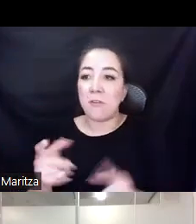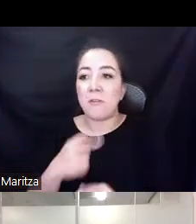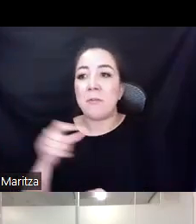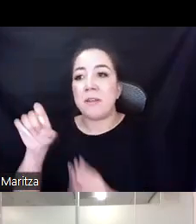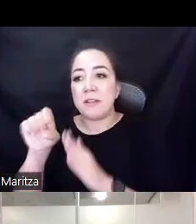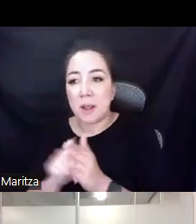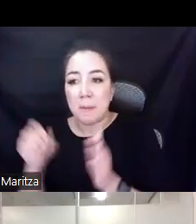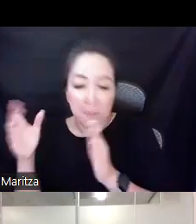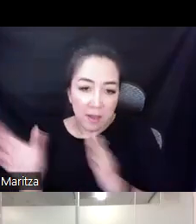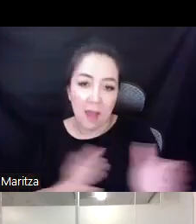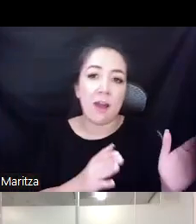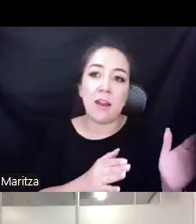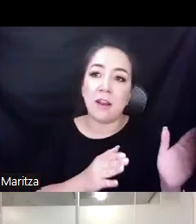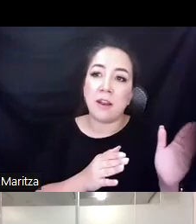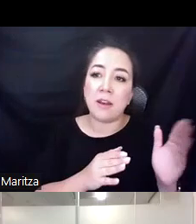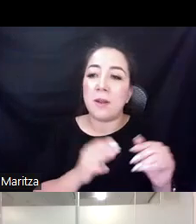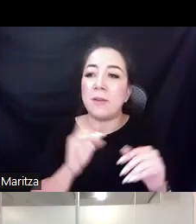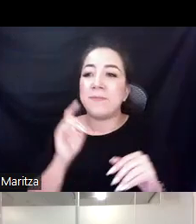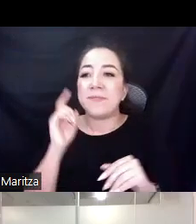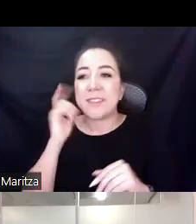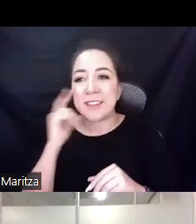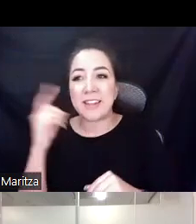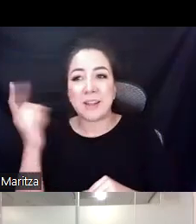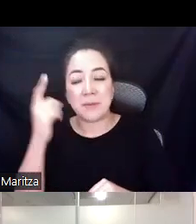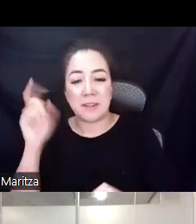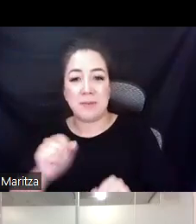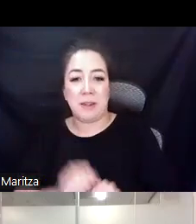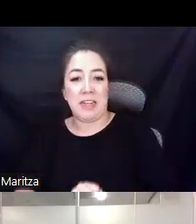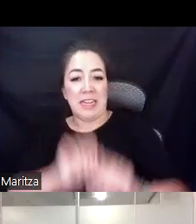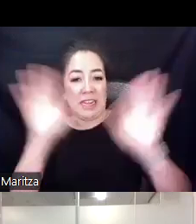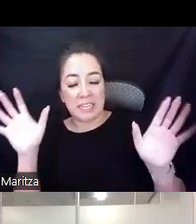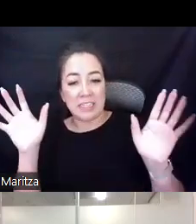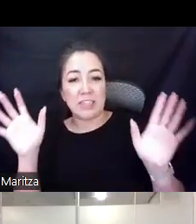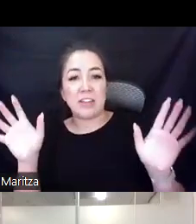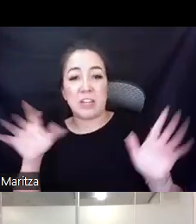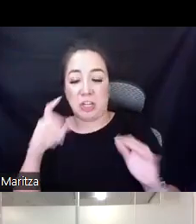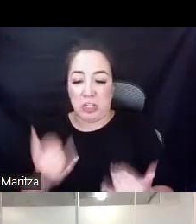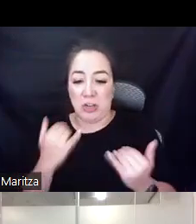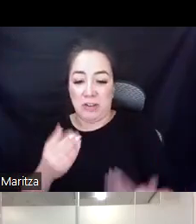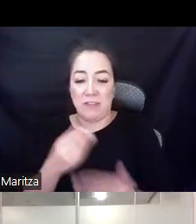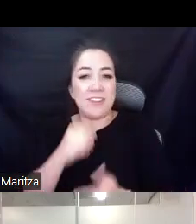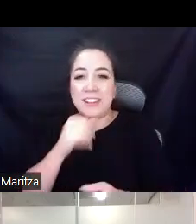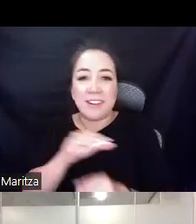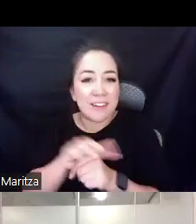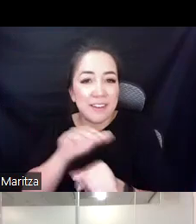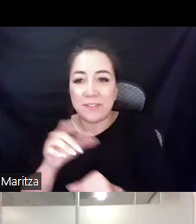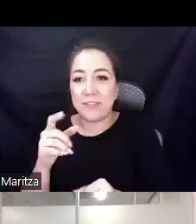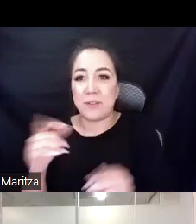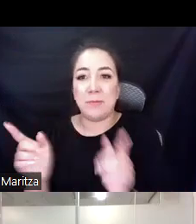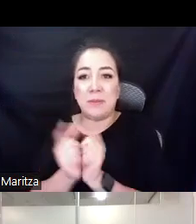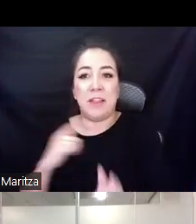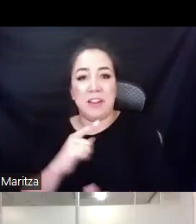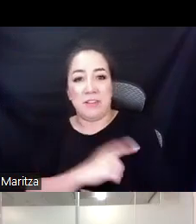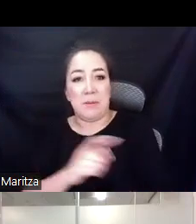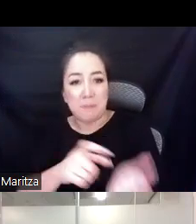plan. But I think somebody needs to make it clear that the current funding is insufficient to meet the legislative mandate.